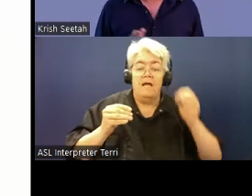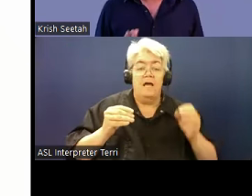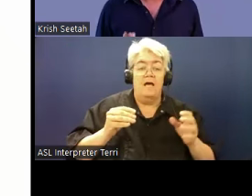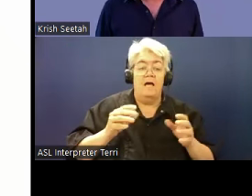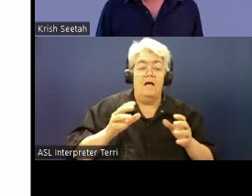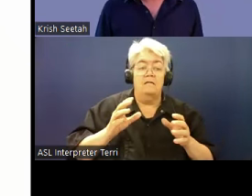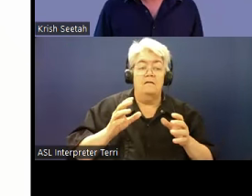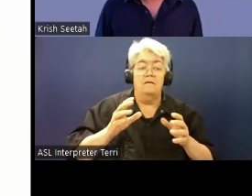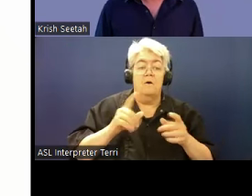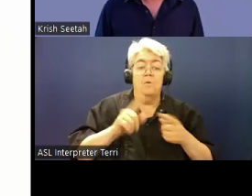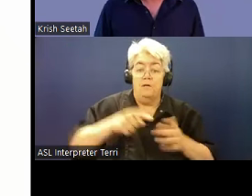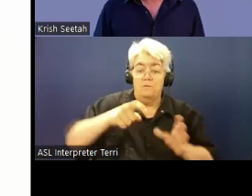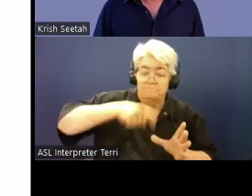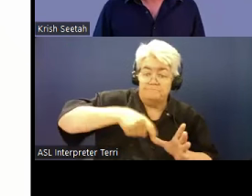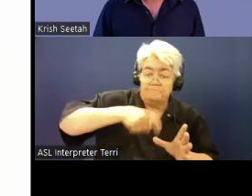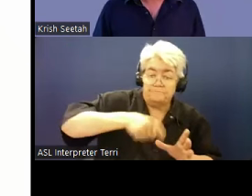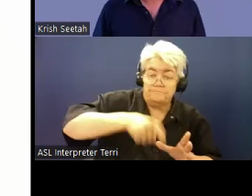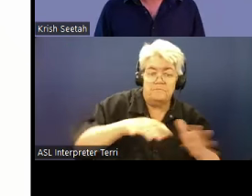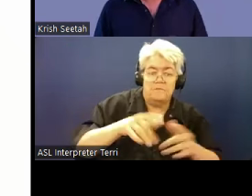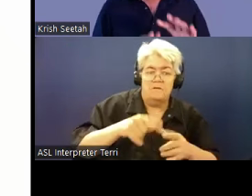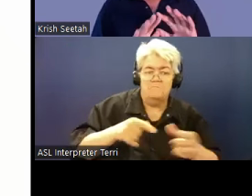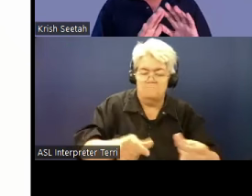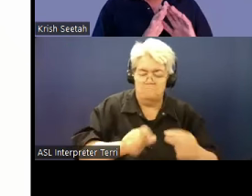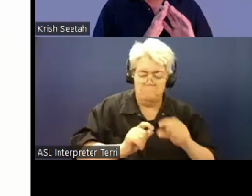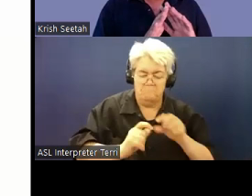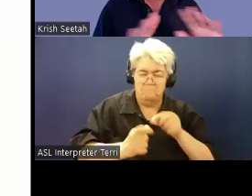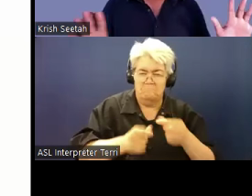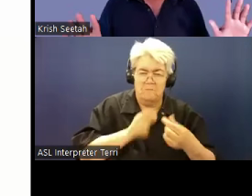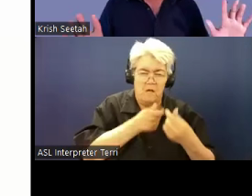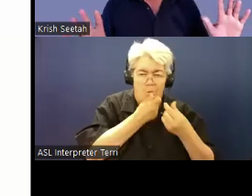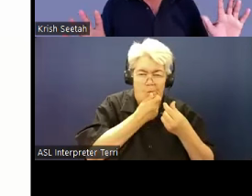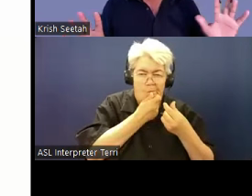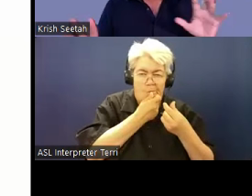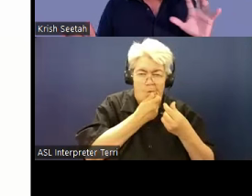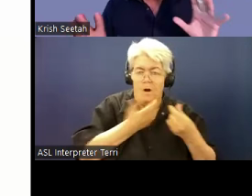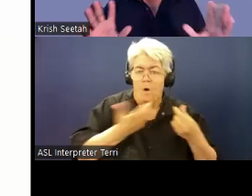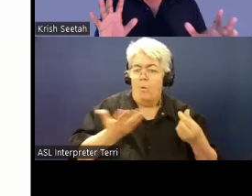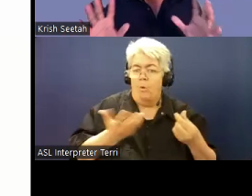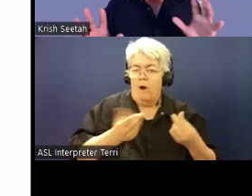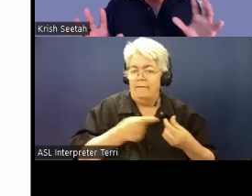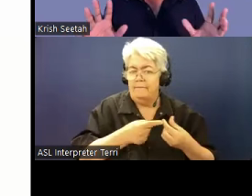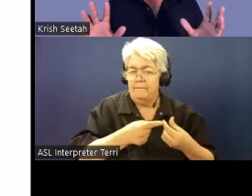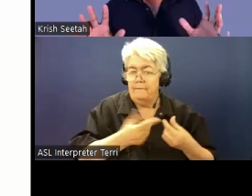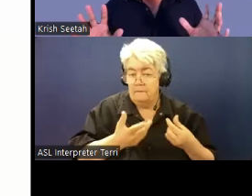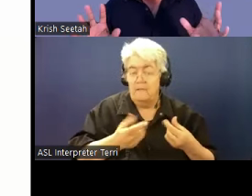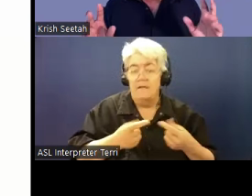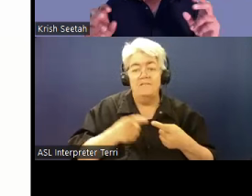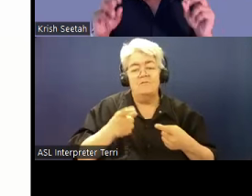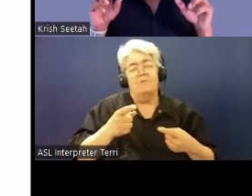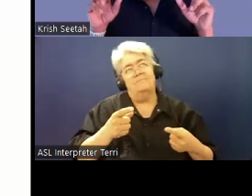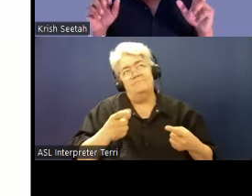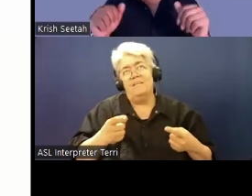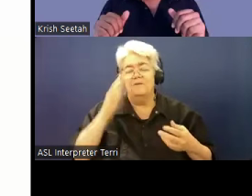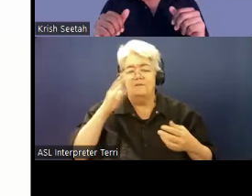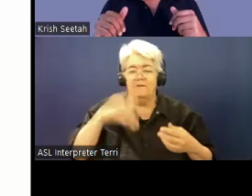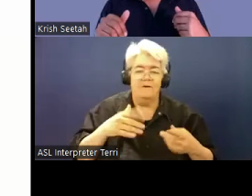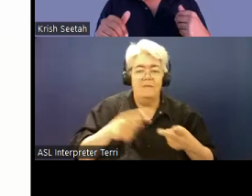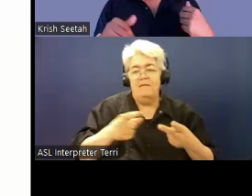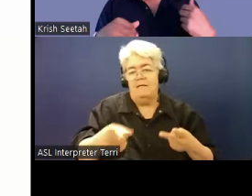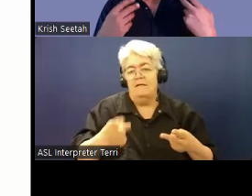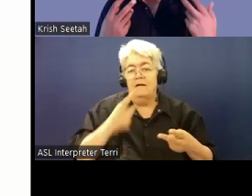see what was actually being smoked in these pipes. Now in general, overwhelmingly, and this is one of those moments where the colonial